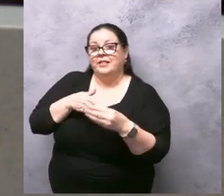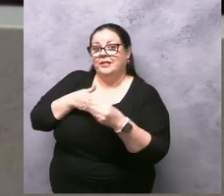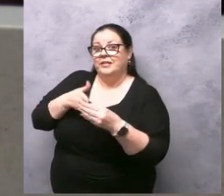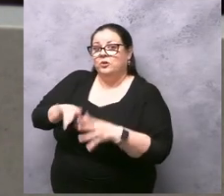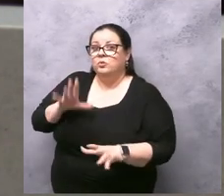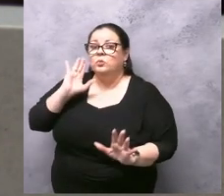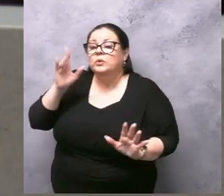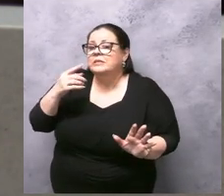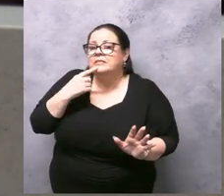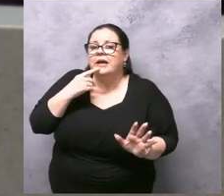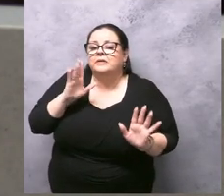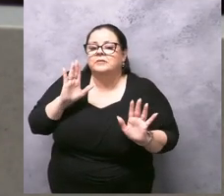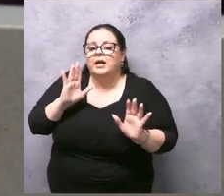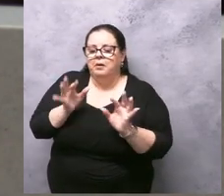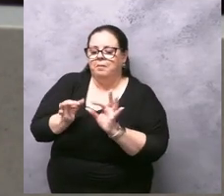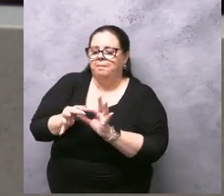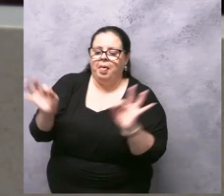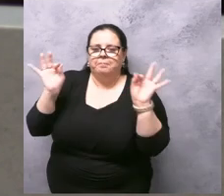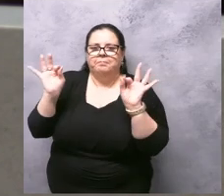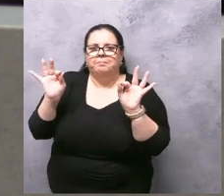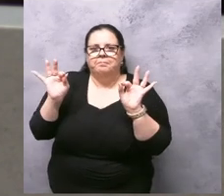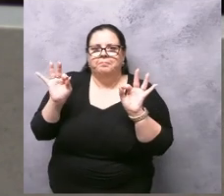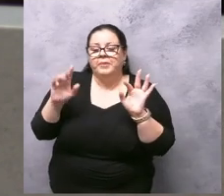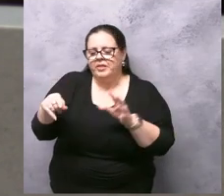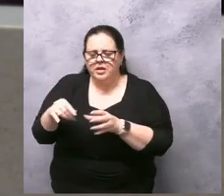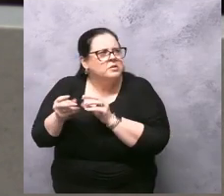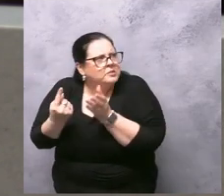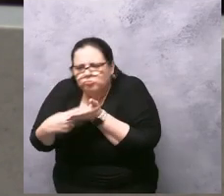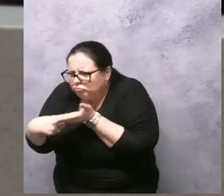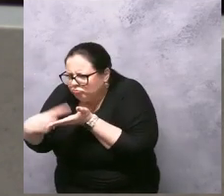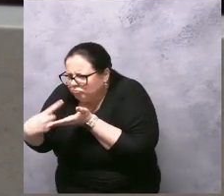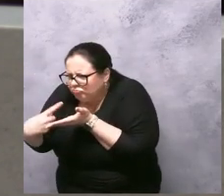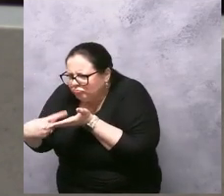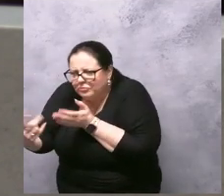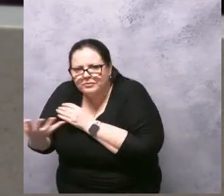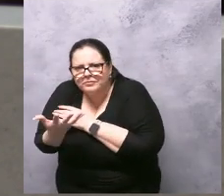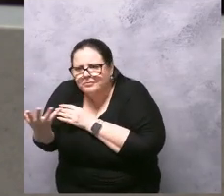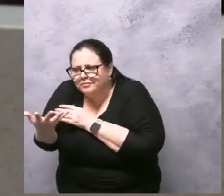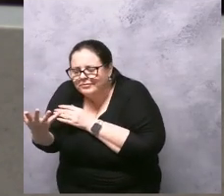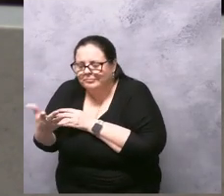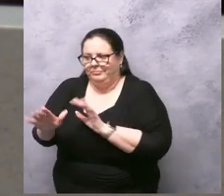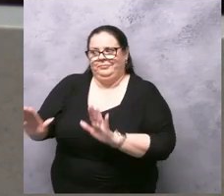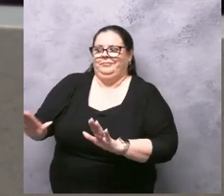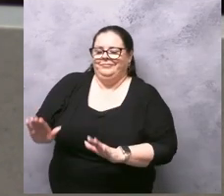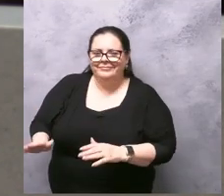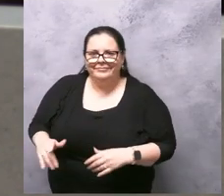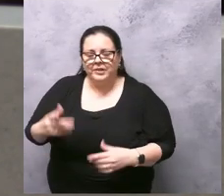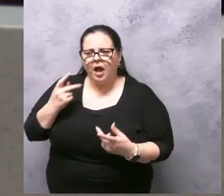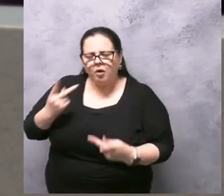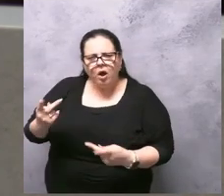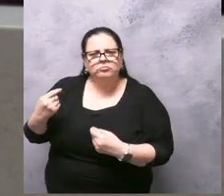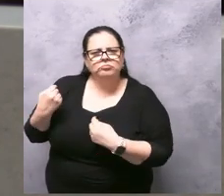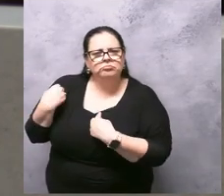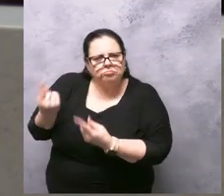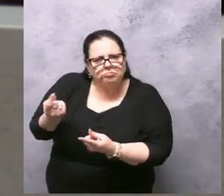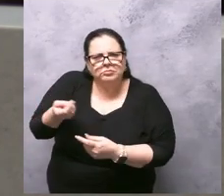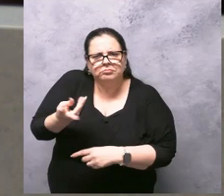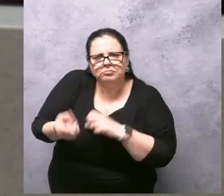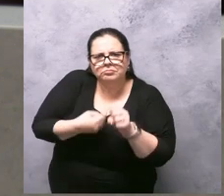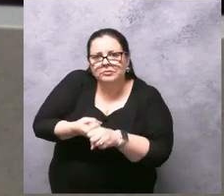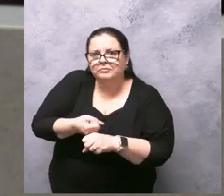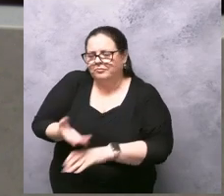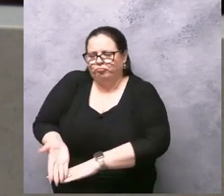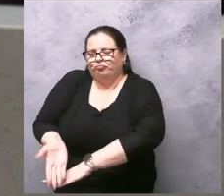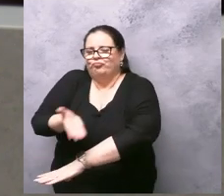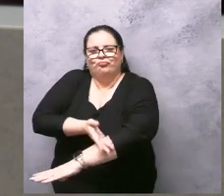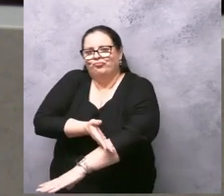would just put out a little blurb from the book, and they all have to get together and actually name that book. It was amazing. I've done it. I've watched it for a couple of years, and it just keeps